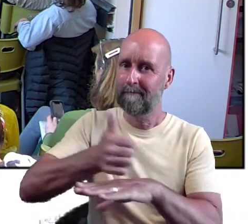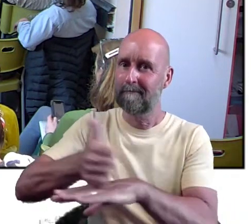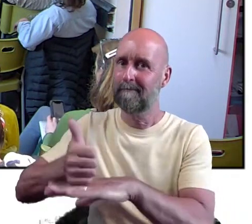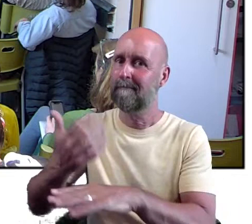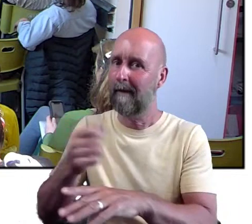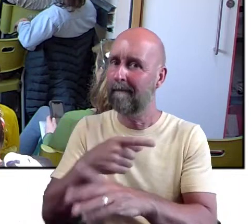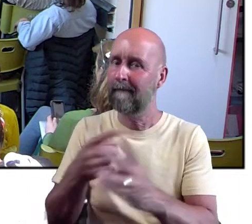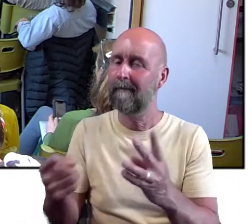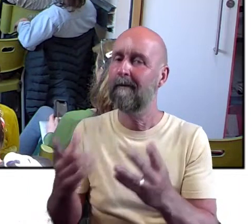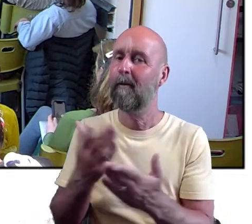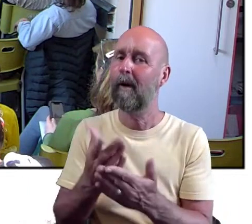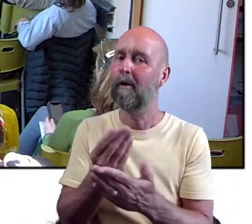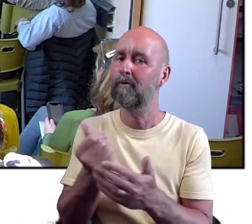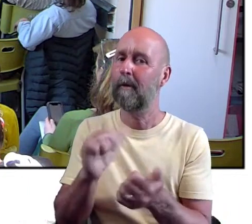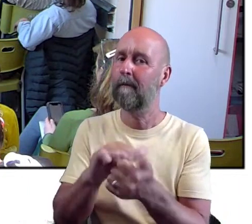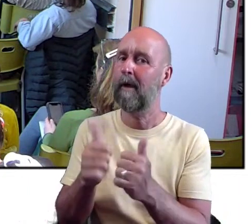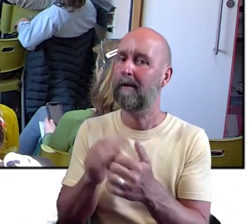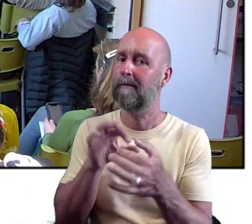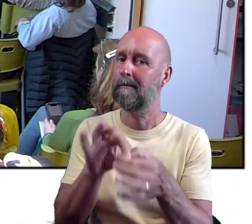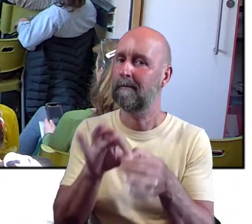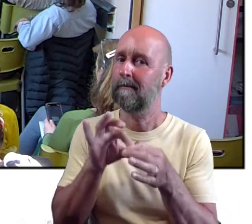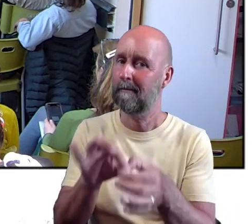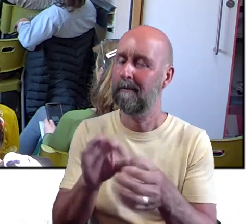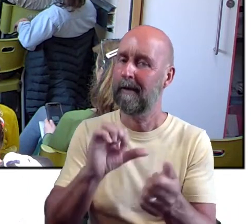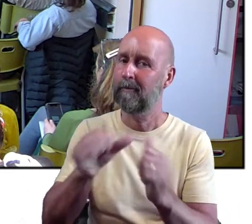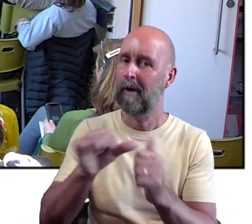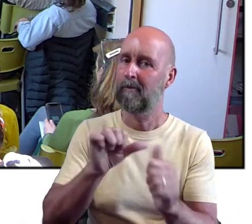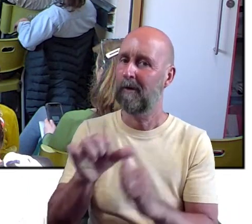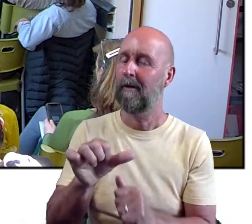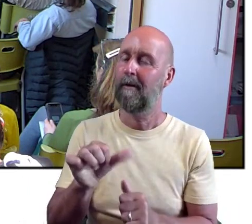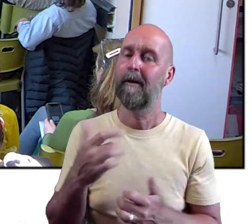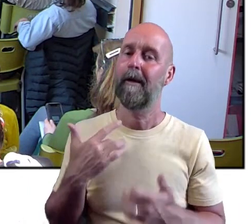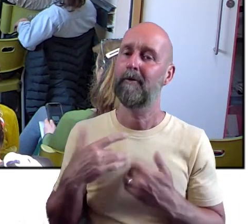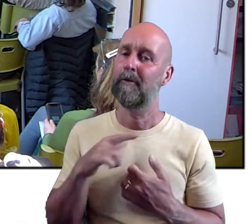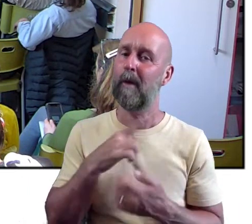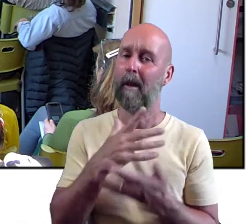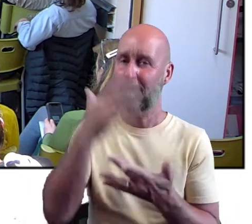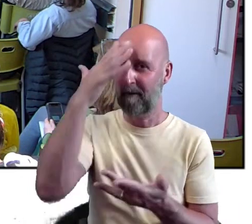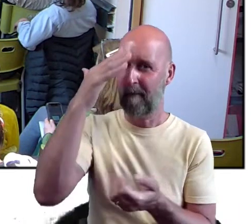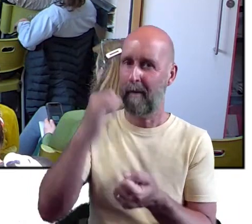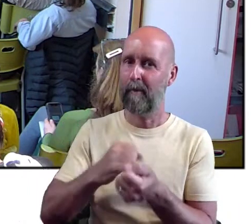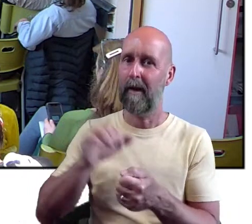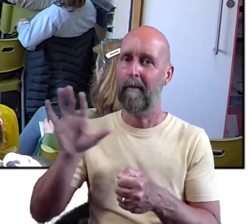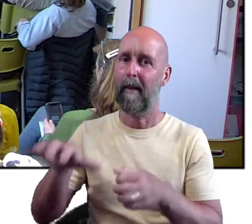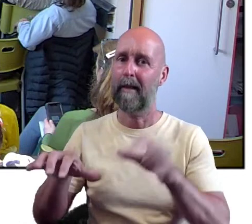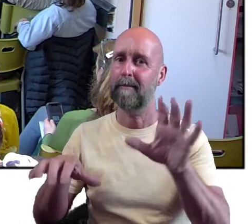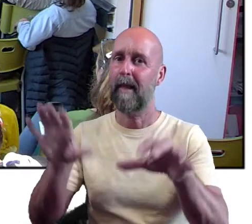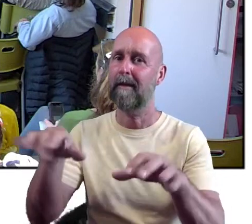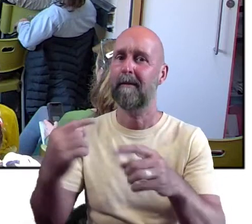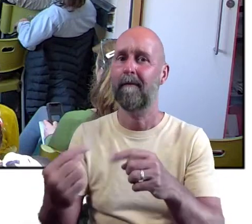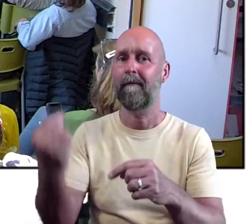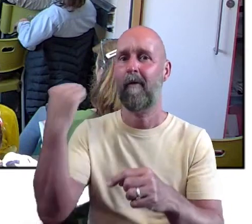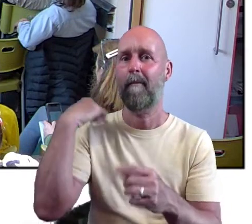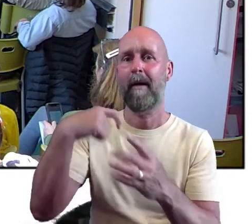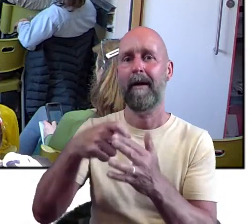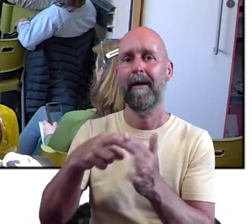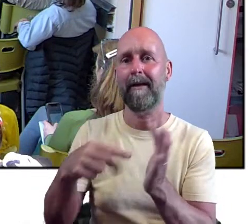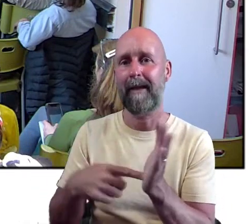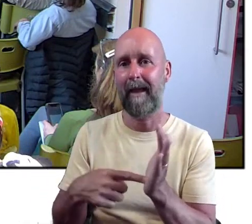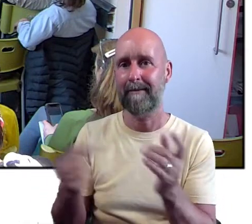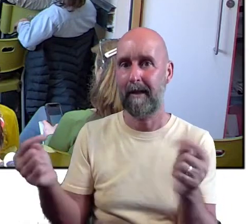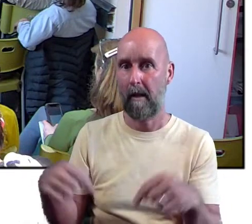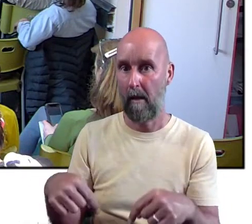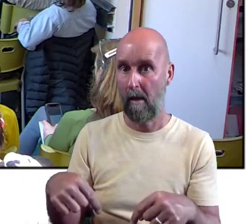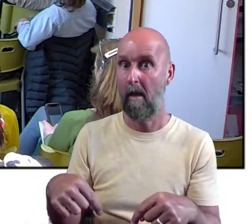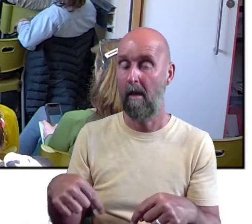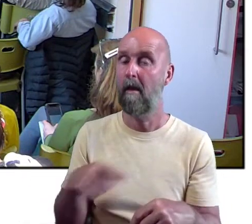like some really good friends through that method. And it's interesting because I have loads of memories of places both back where I'm from in Kent and here, where I've